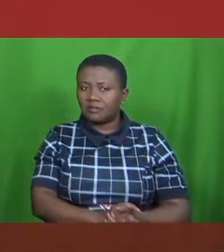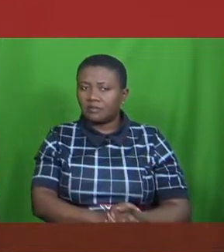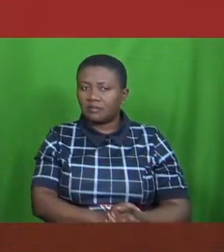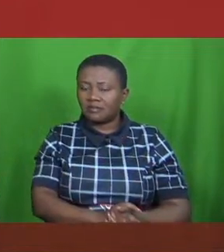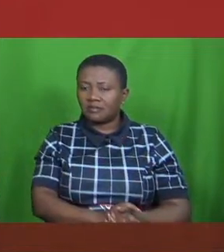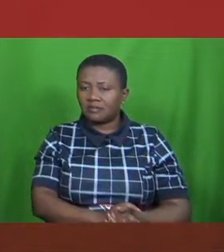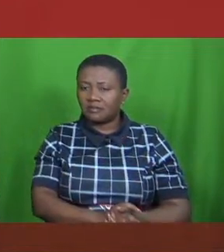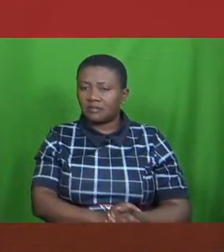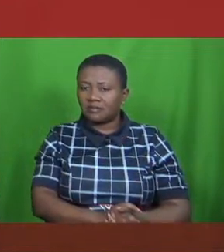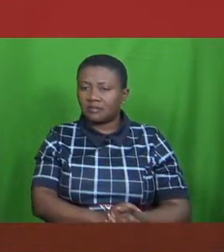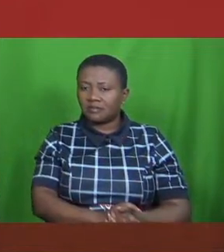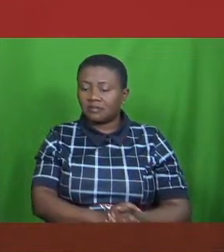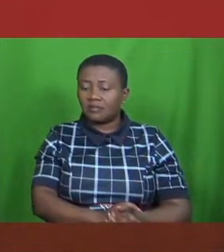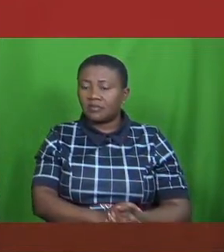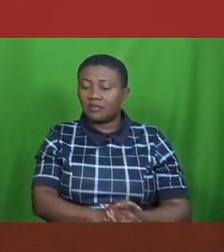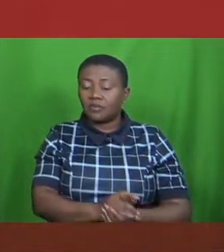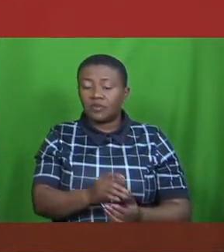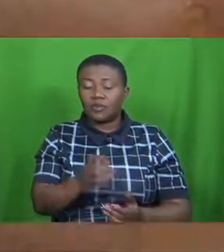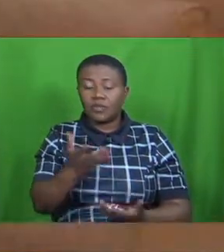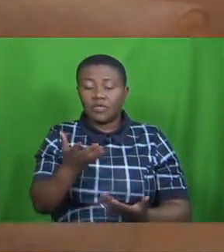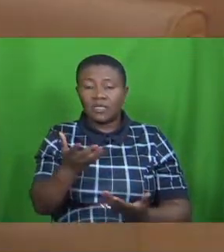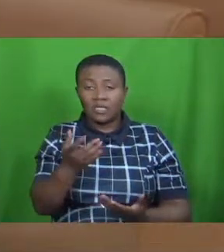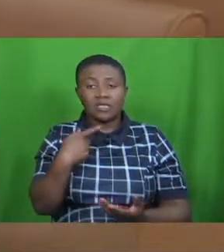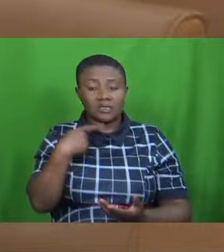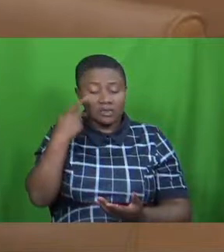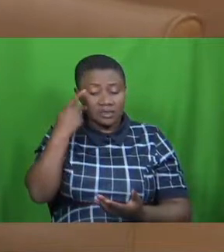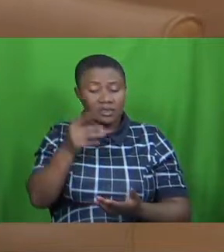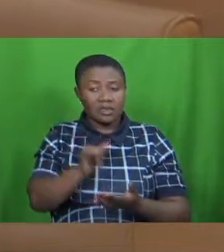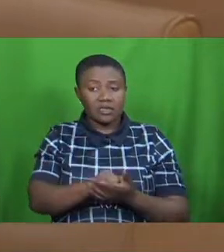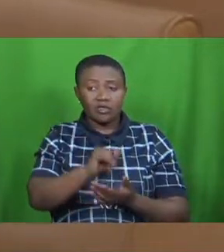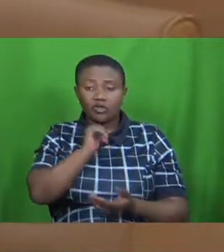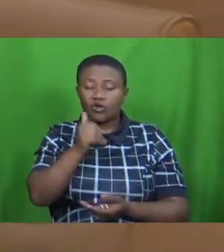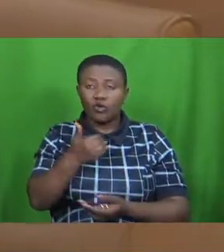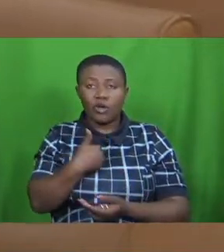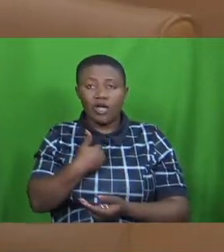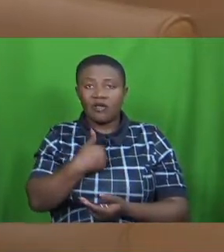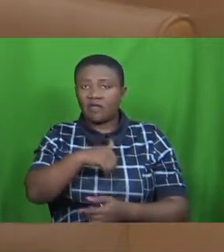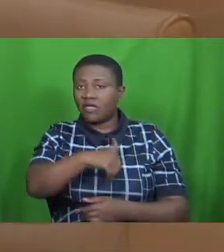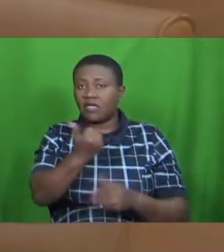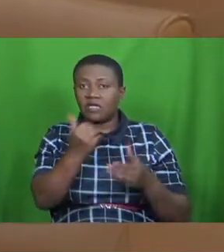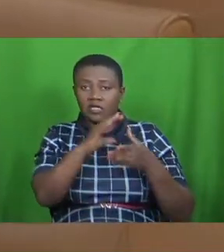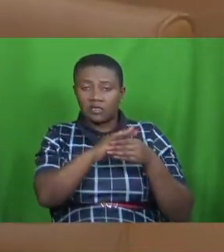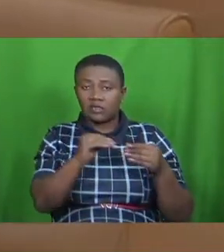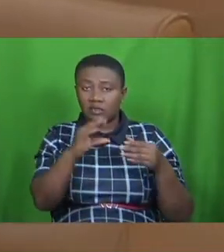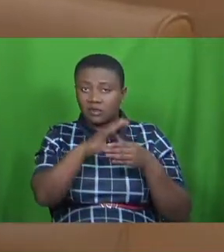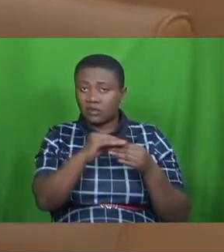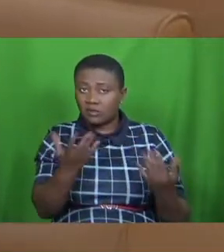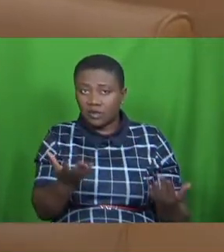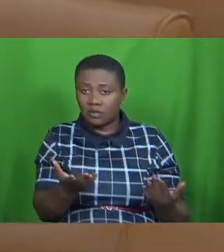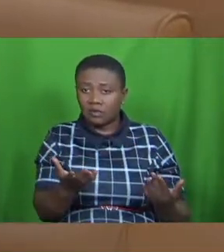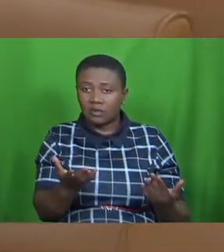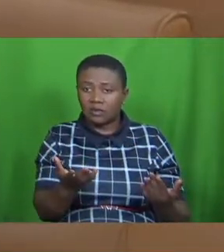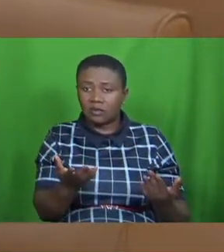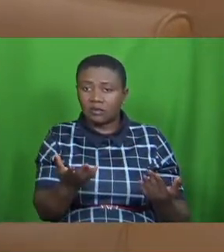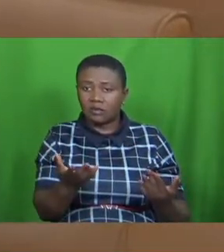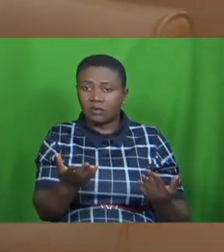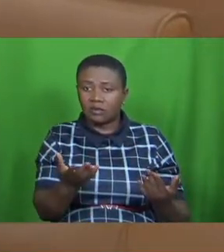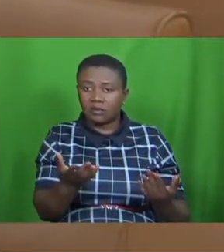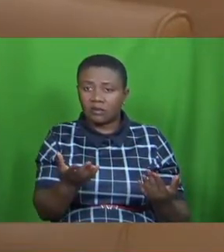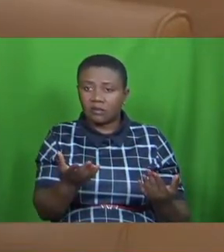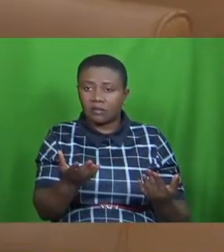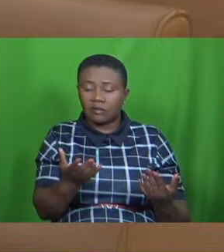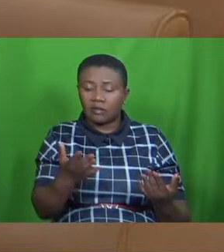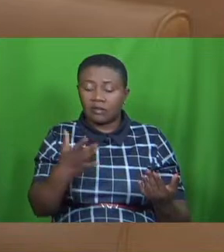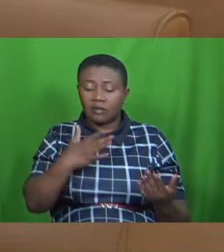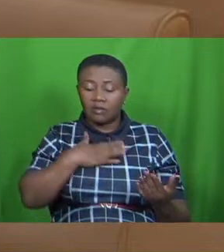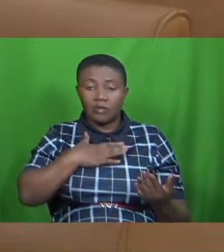yes, you rightly observed that we don't have a statement presently, but my colleague member, the Honorable Ranking